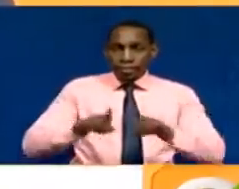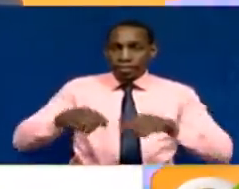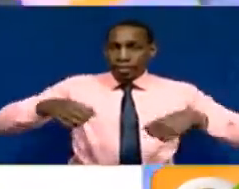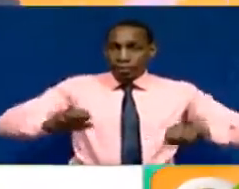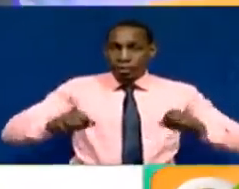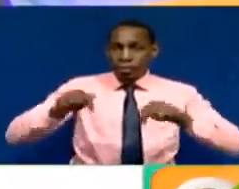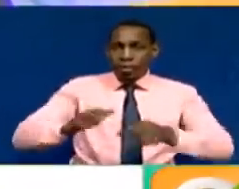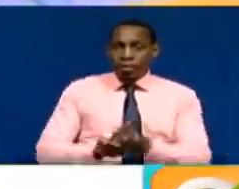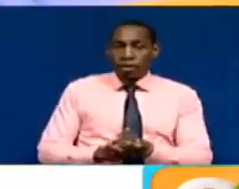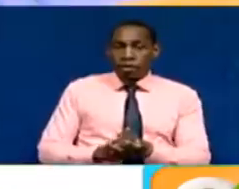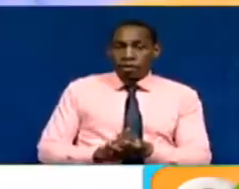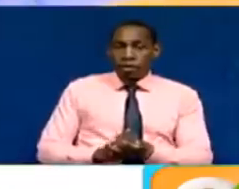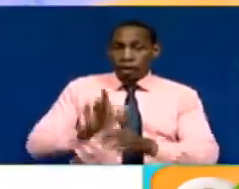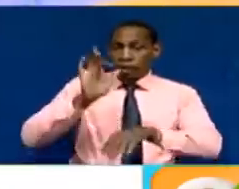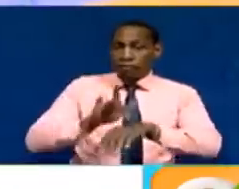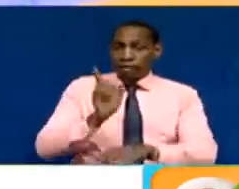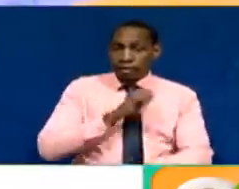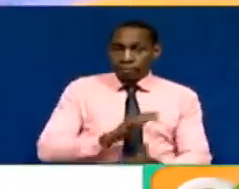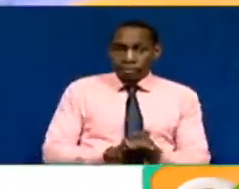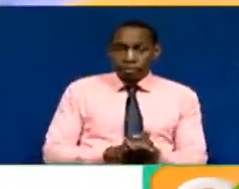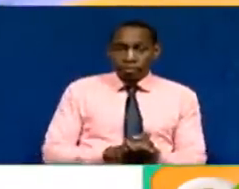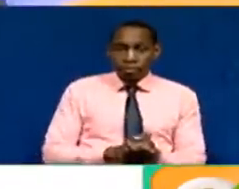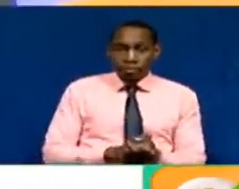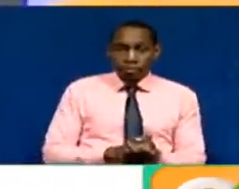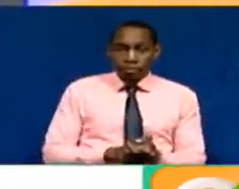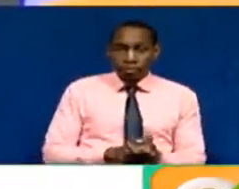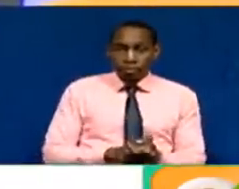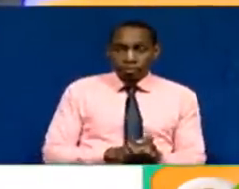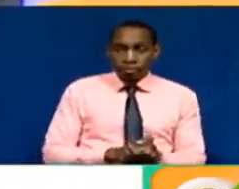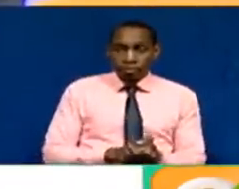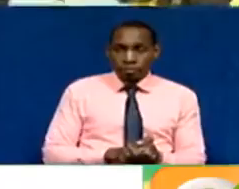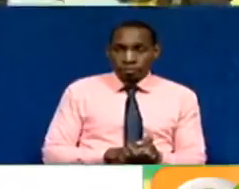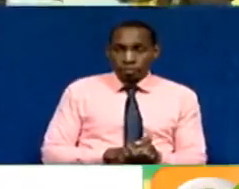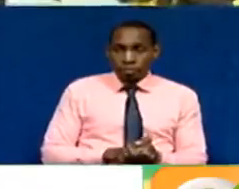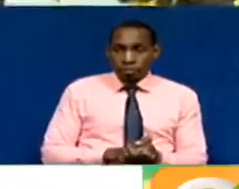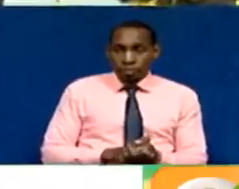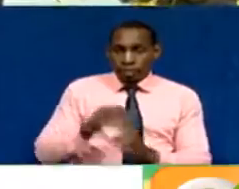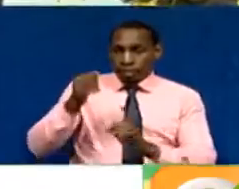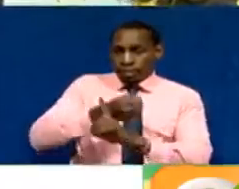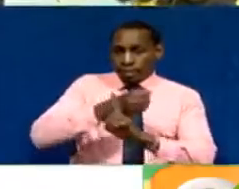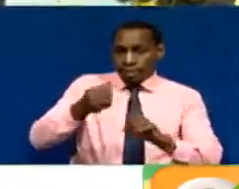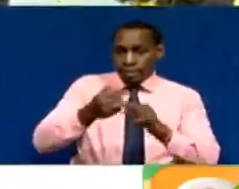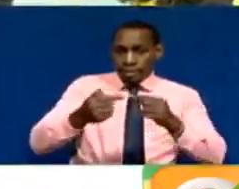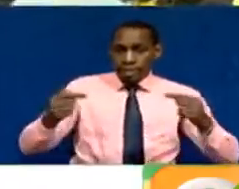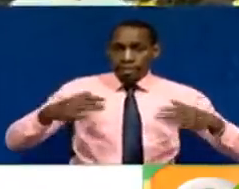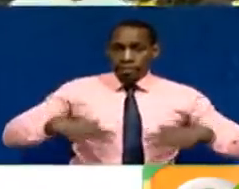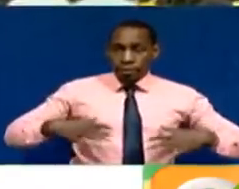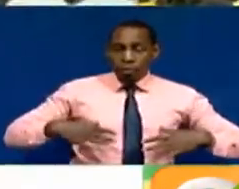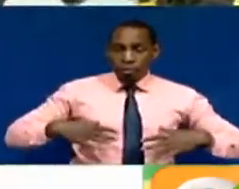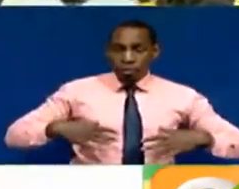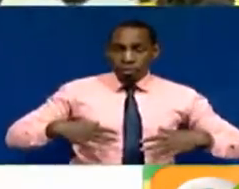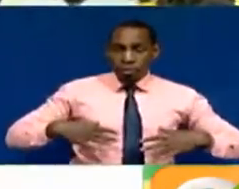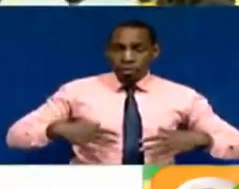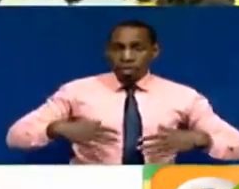today are victims of a weaponized fight against people